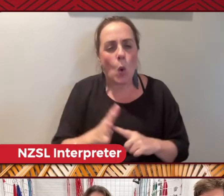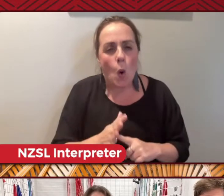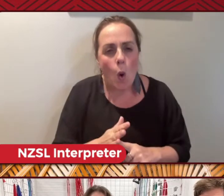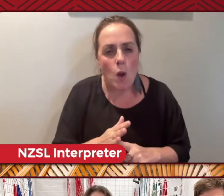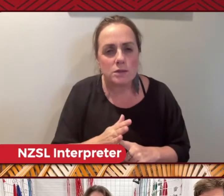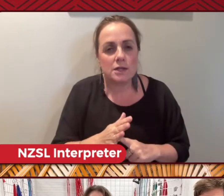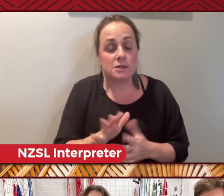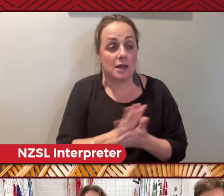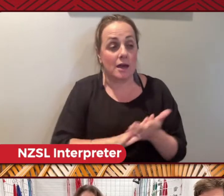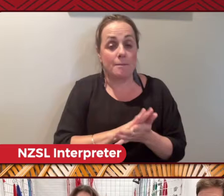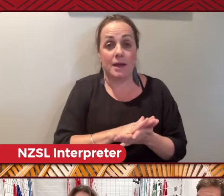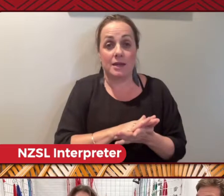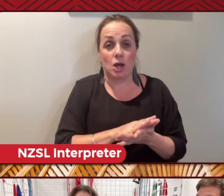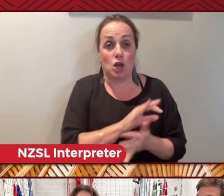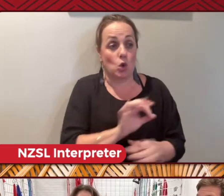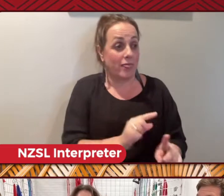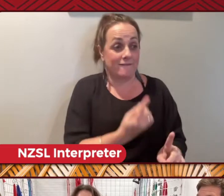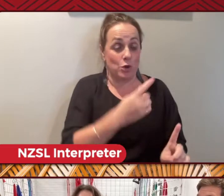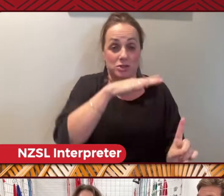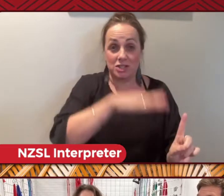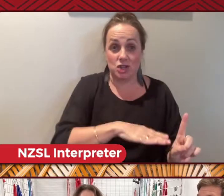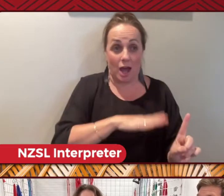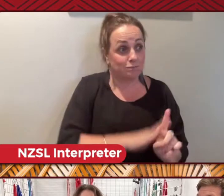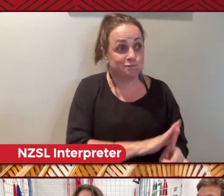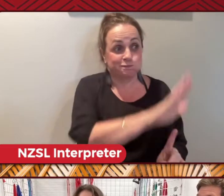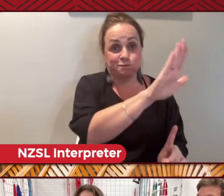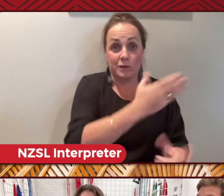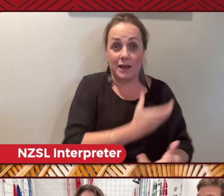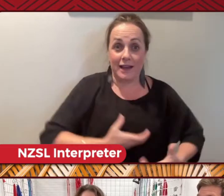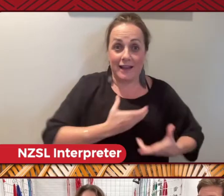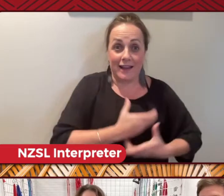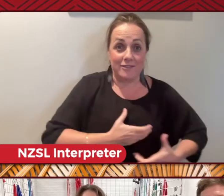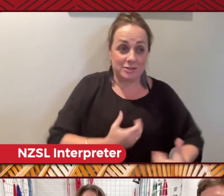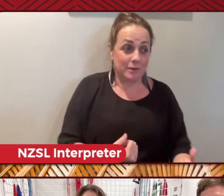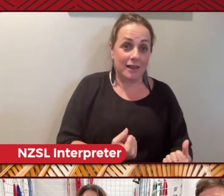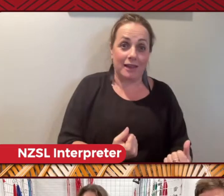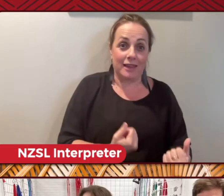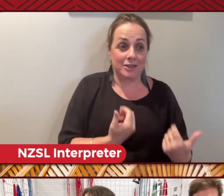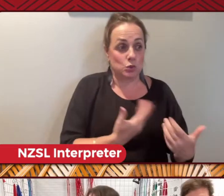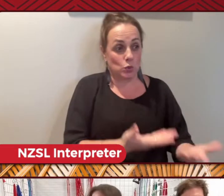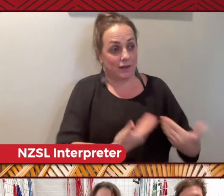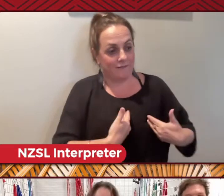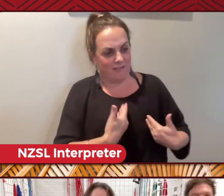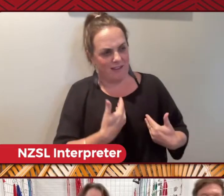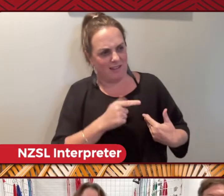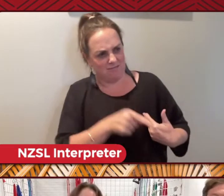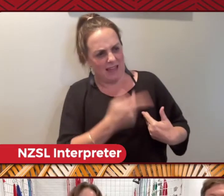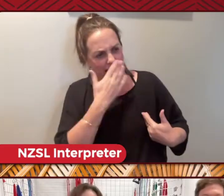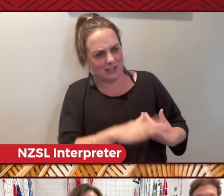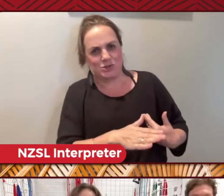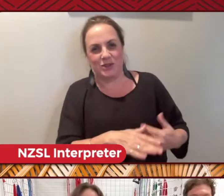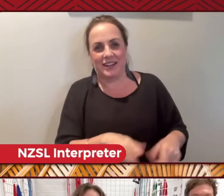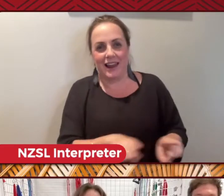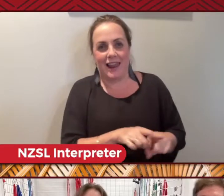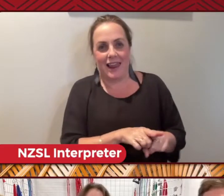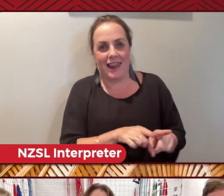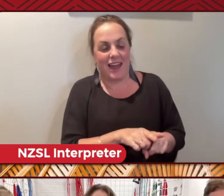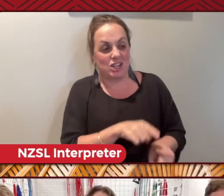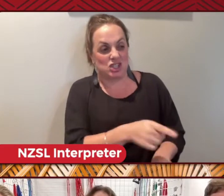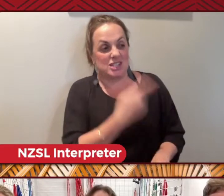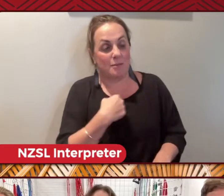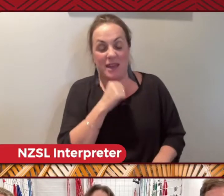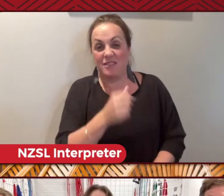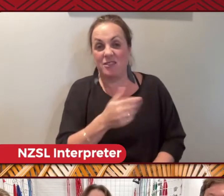she's certainly not the first or the last child that now feels comfortable giving you a bit of attitude and letting you know thoughts on if what you're doing is boring